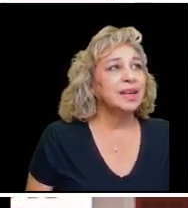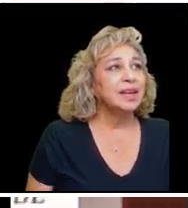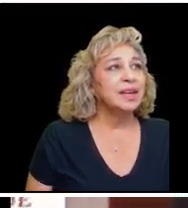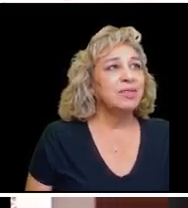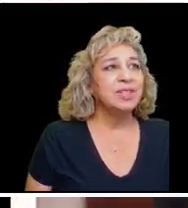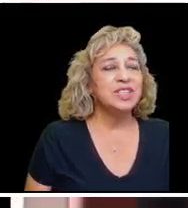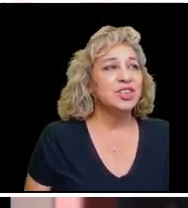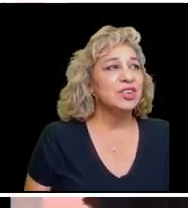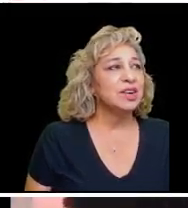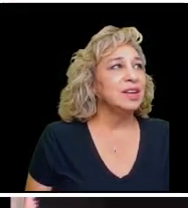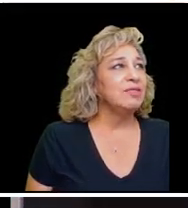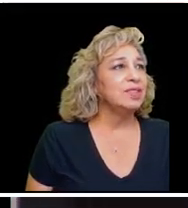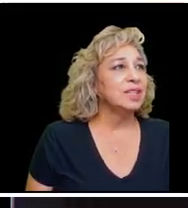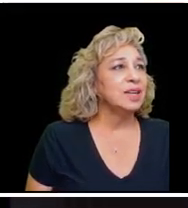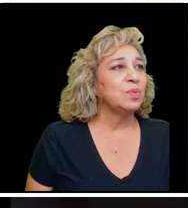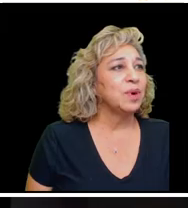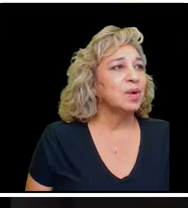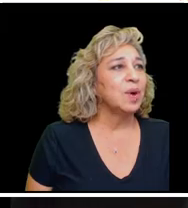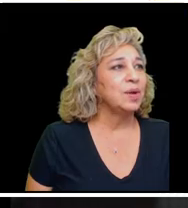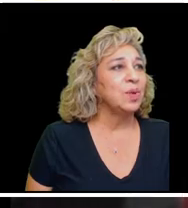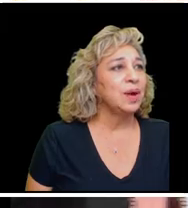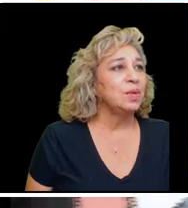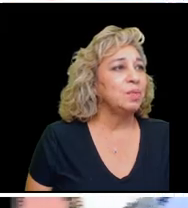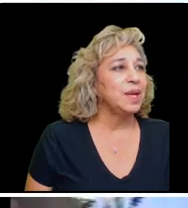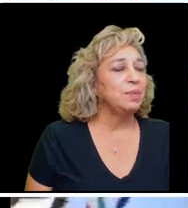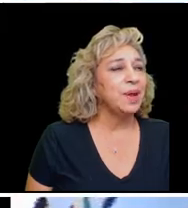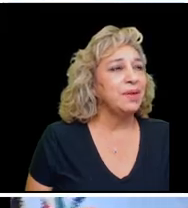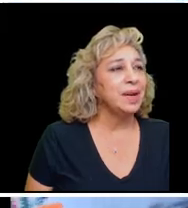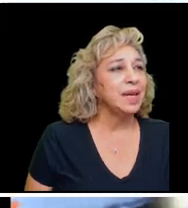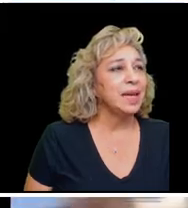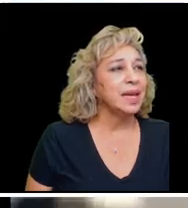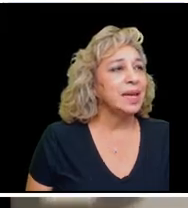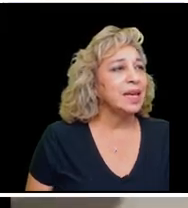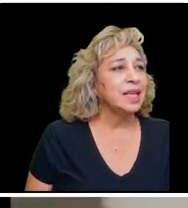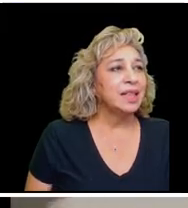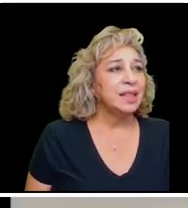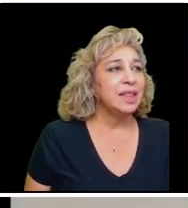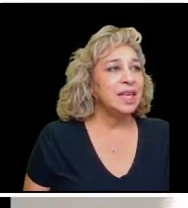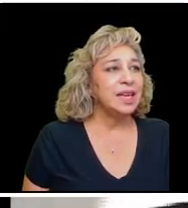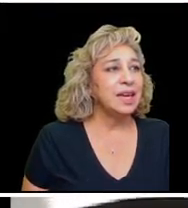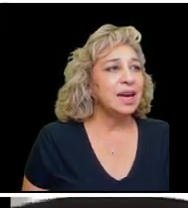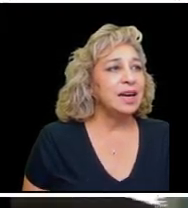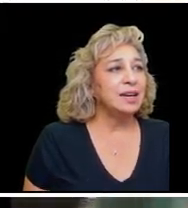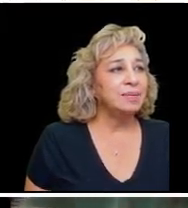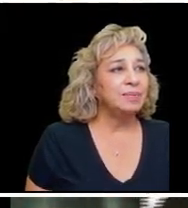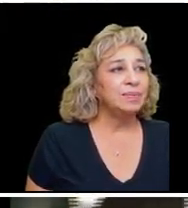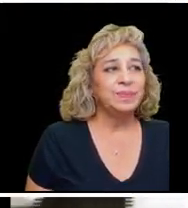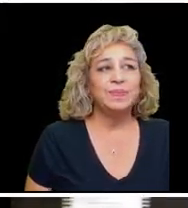not really sure if it's going to work quite well but apparently the